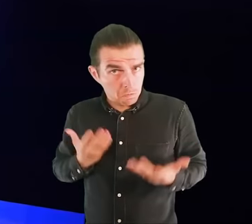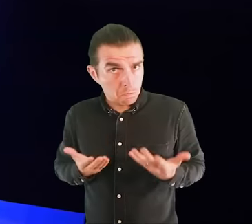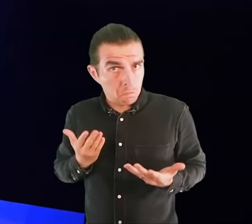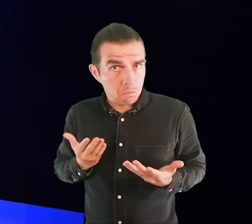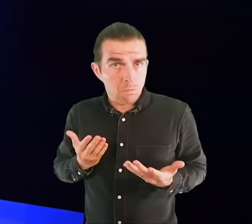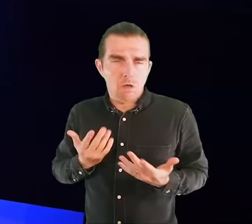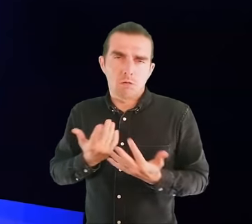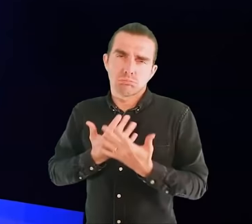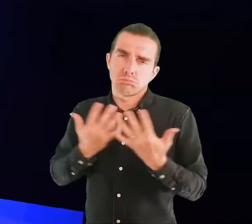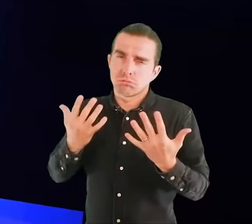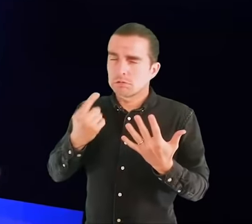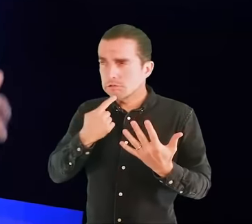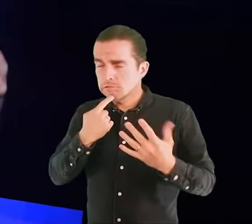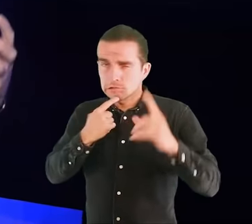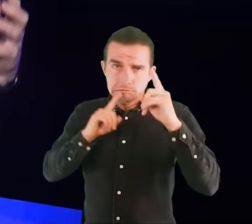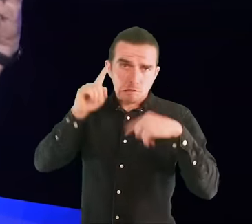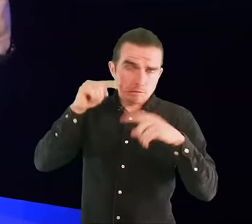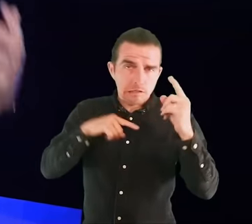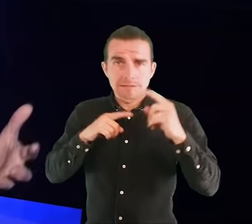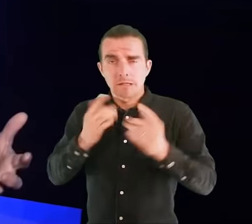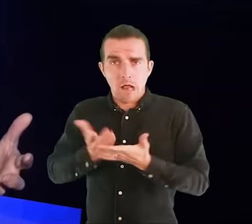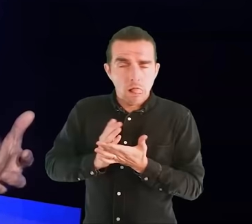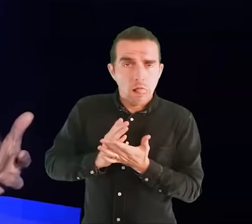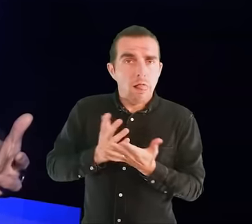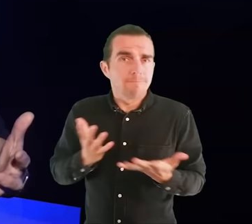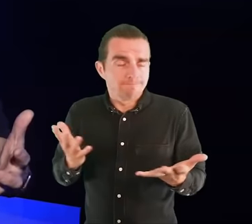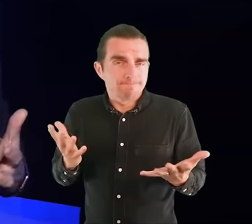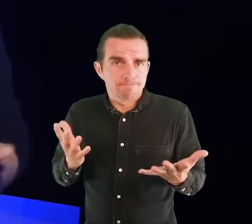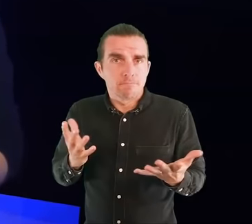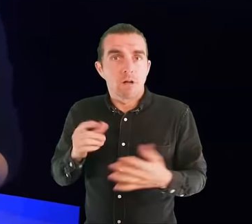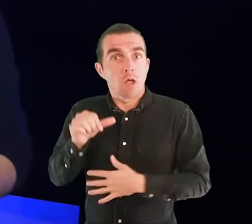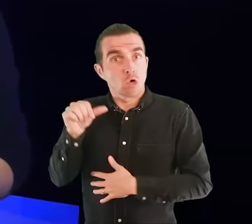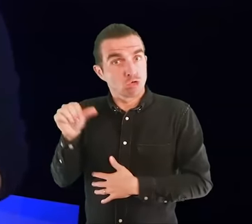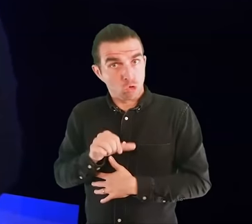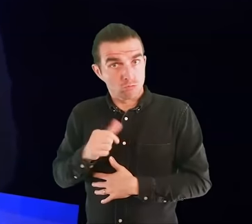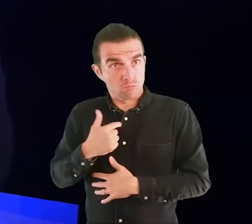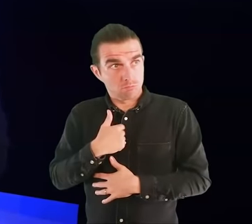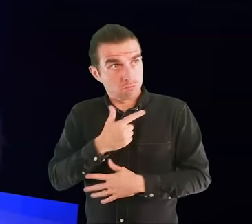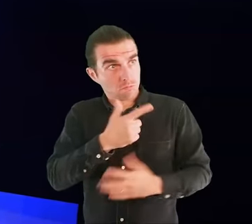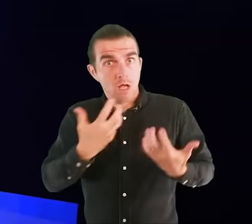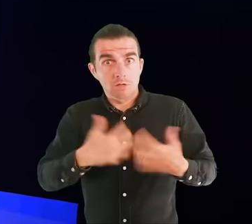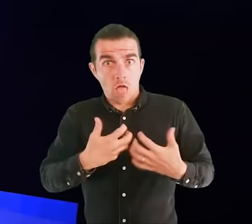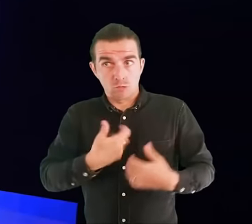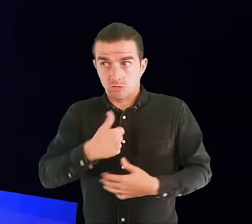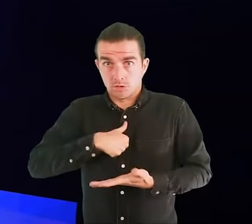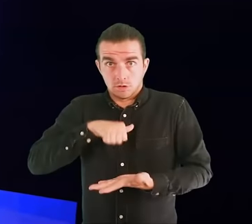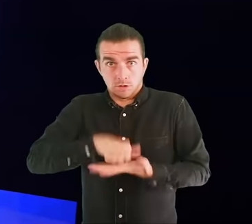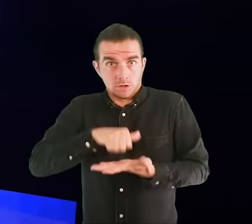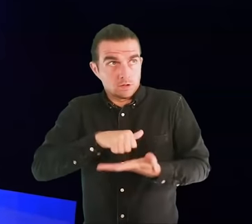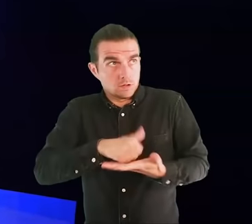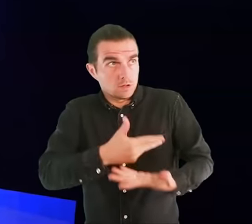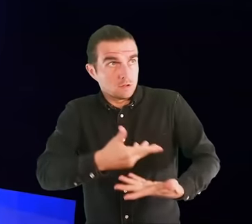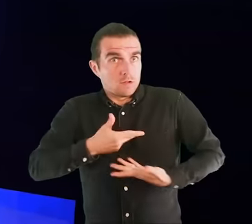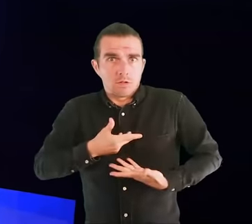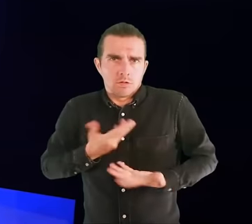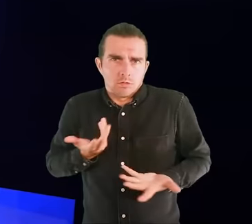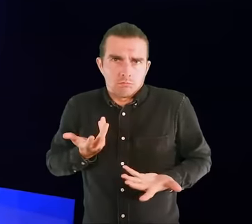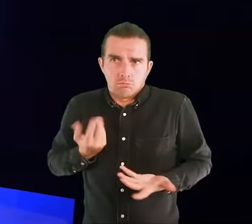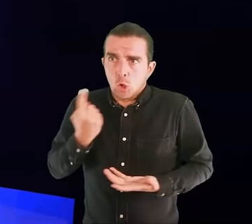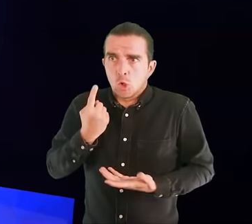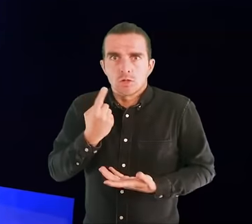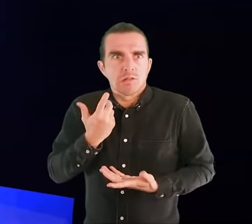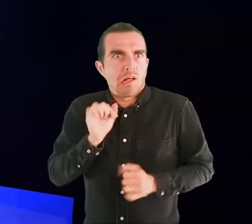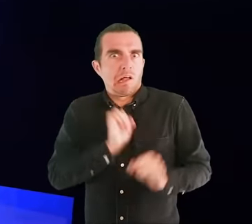life, but we haven't created a life that we want to extend. So again, I ask